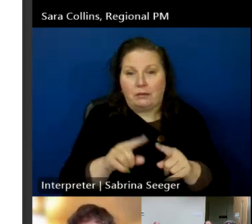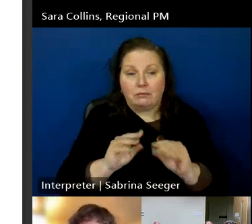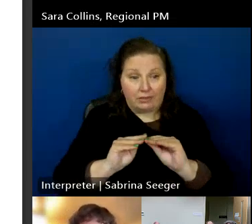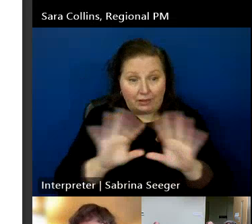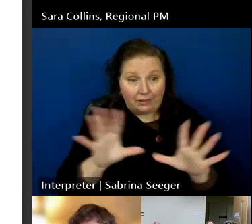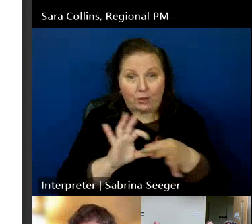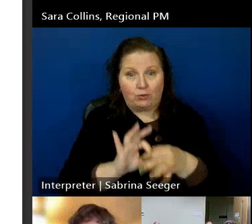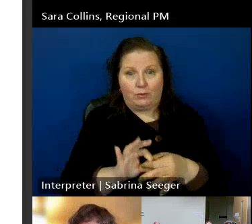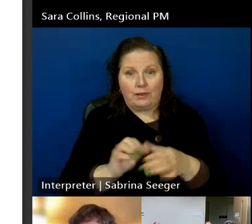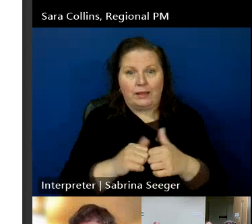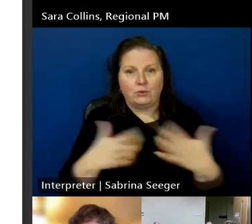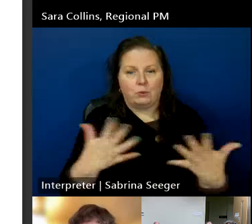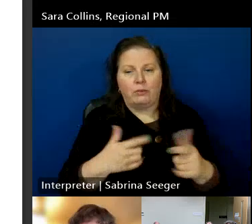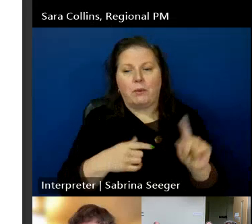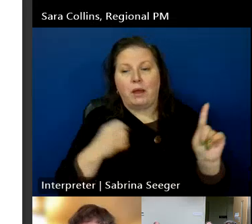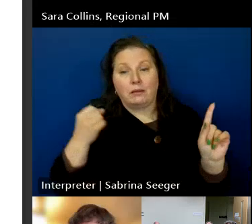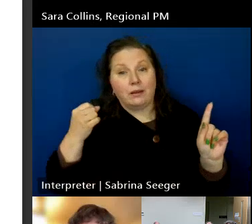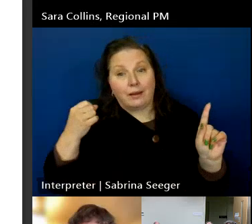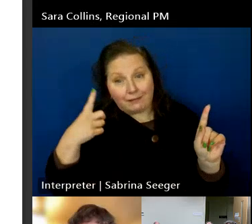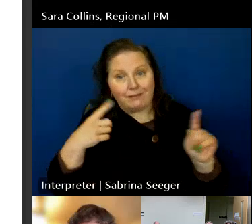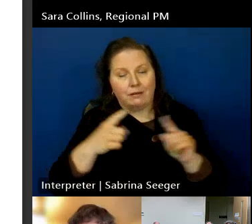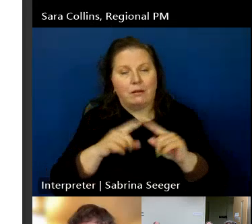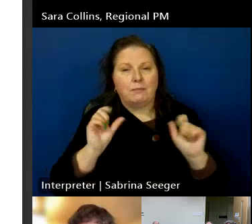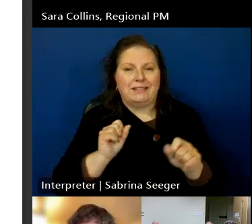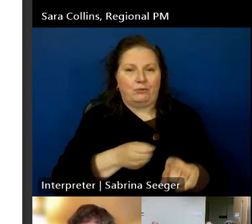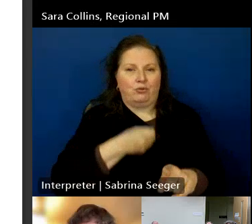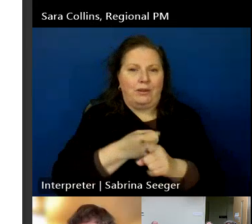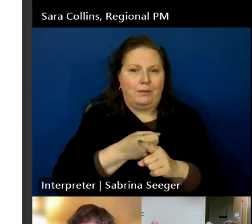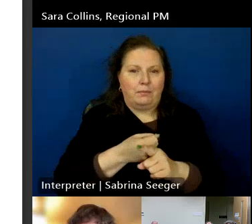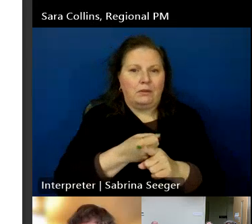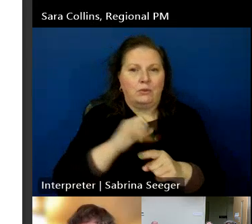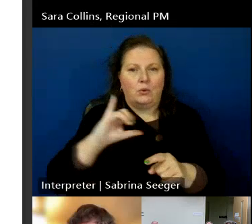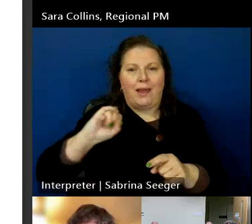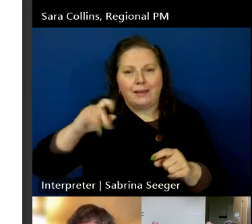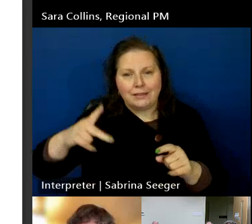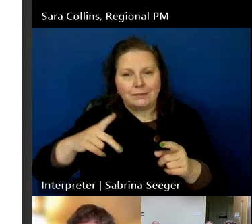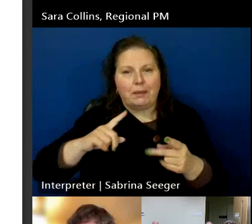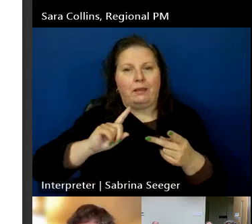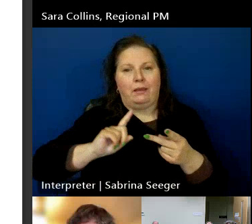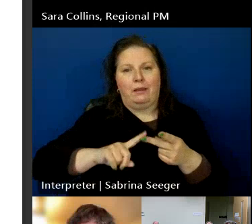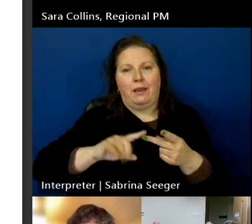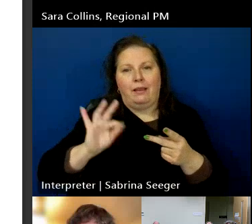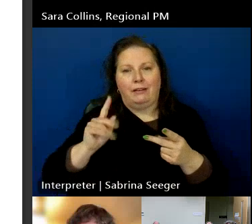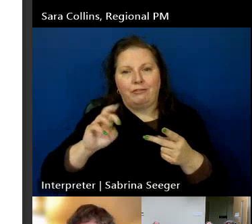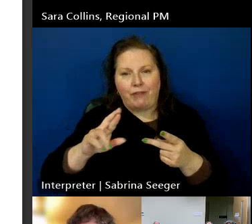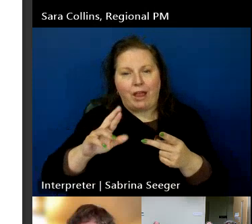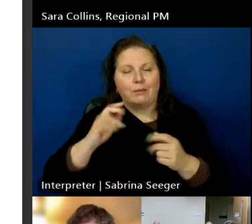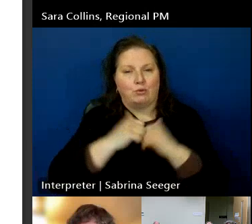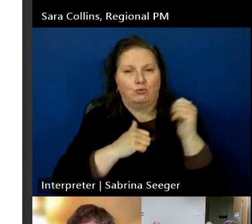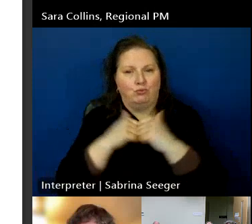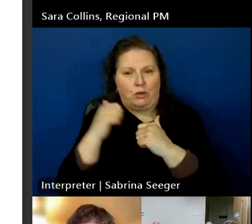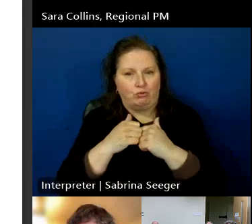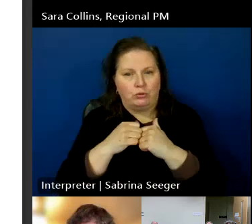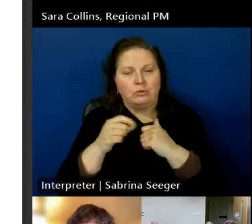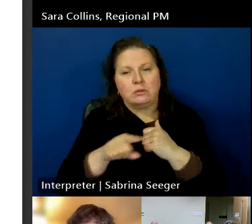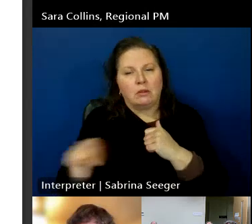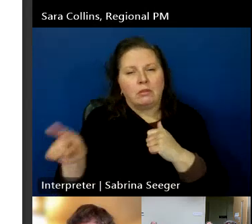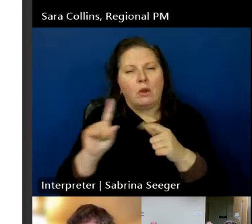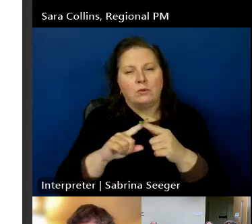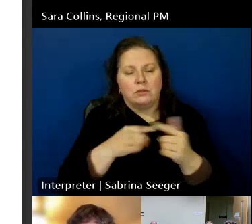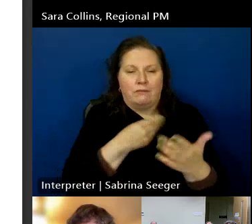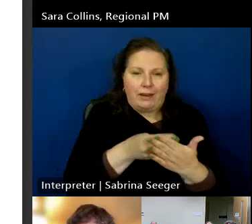around that will mean understanding the potential impact to ISP and fiber infrastructure owner financials and their